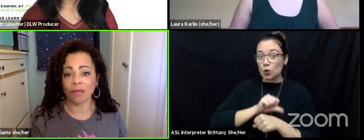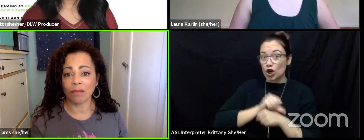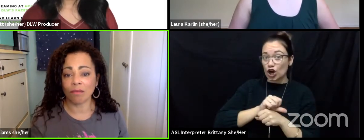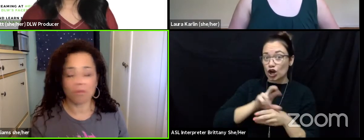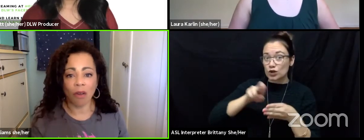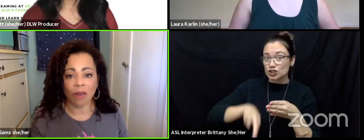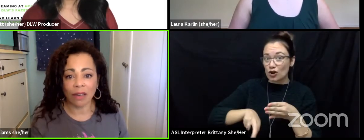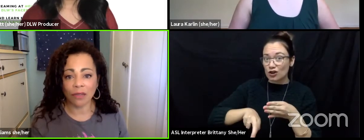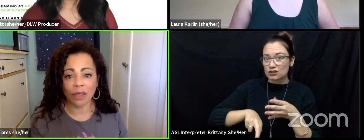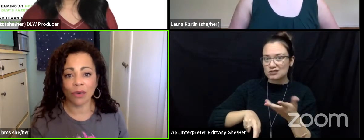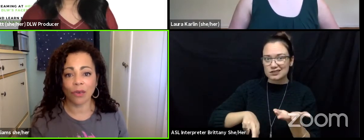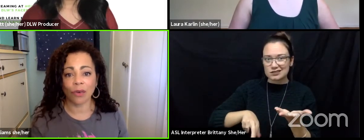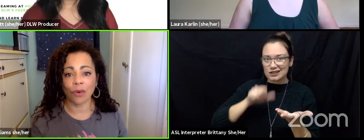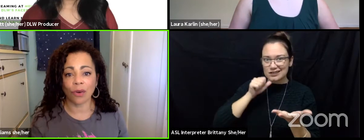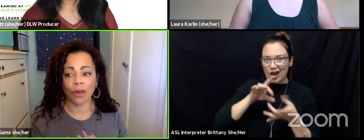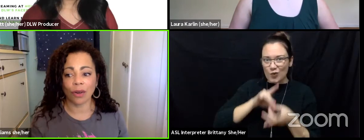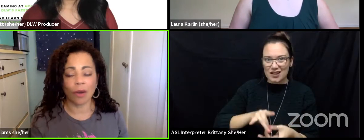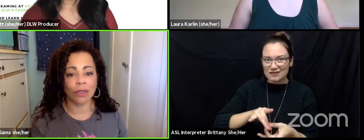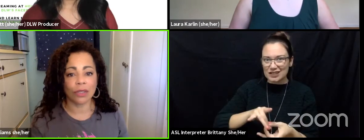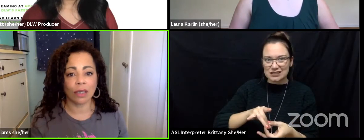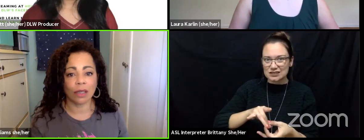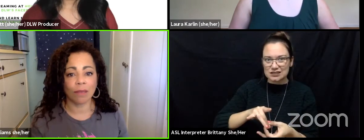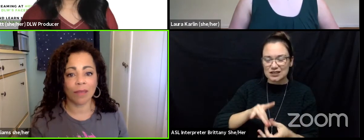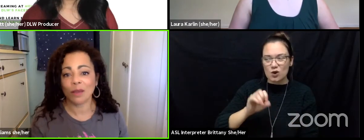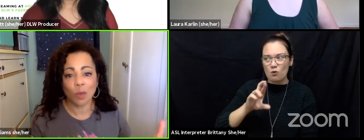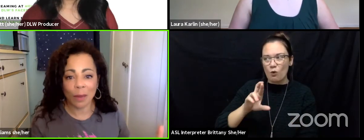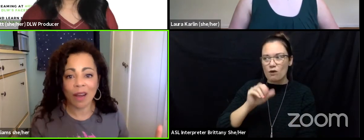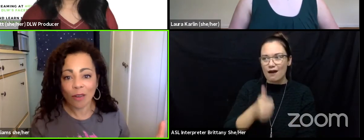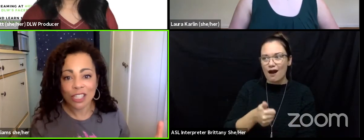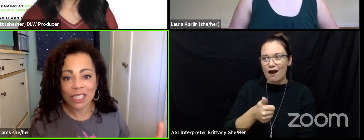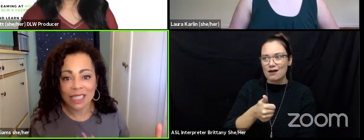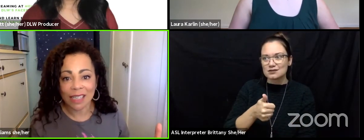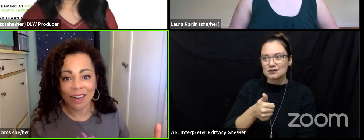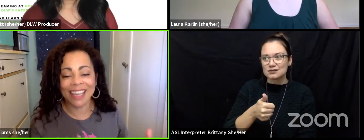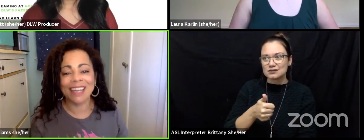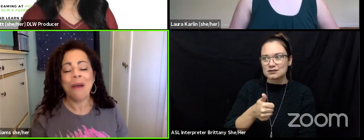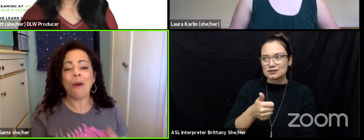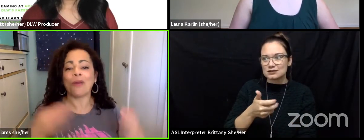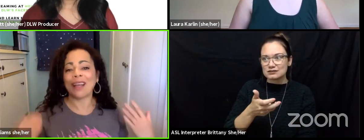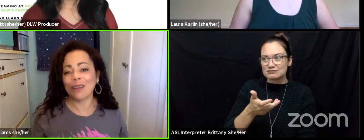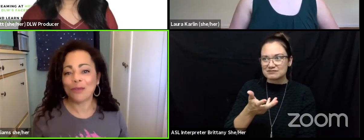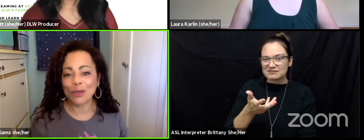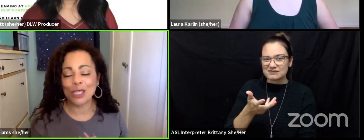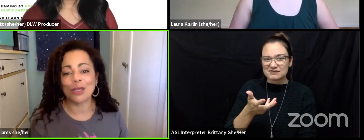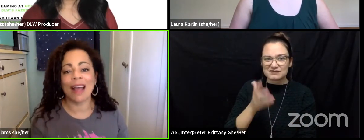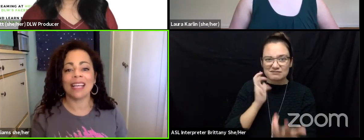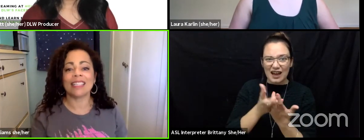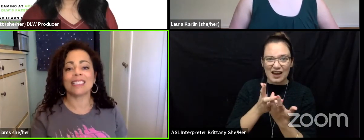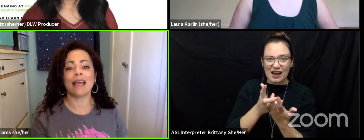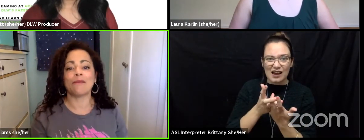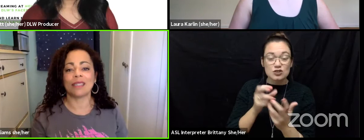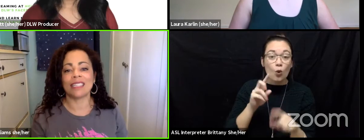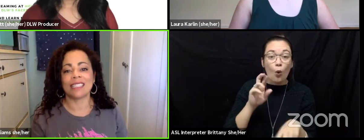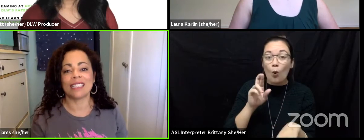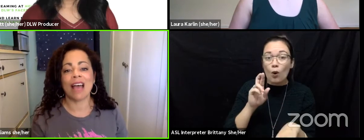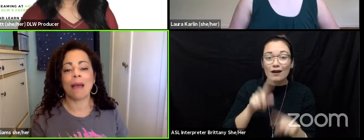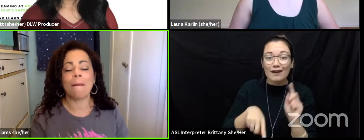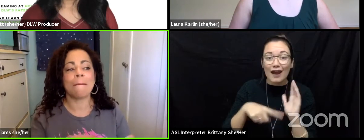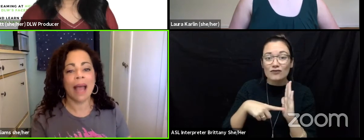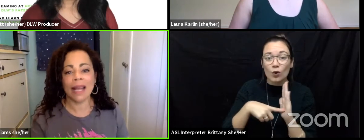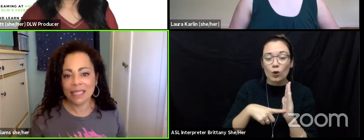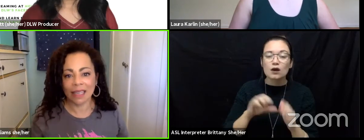often not relevant or not. That's why we can't get audiences in, right? Or they can't afford to. So I think it's time for theatre